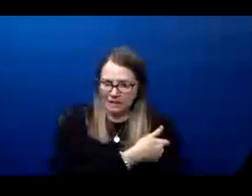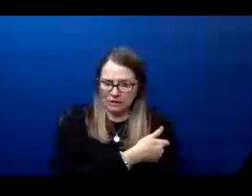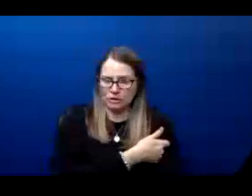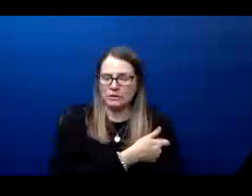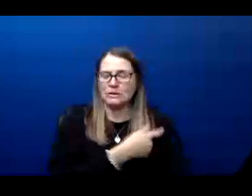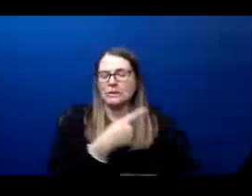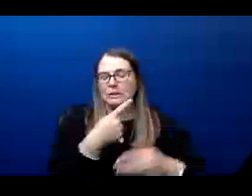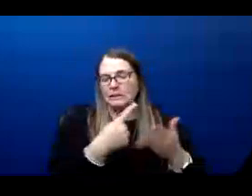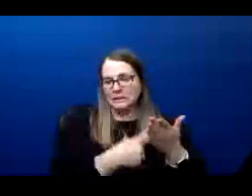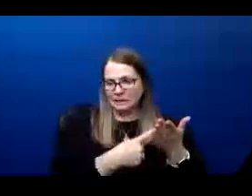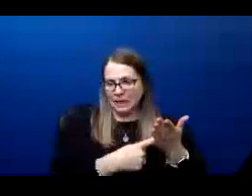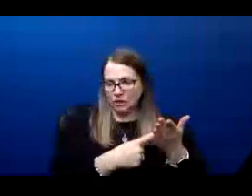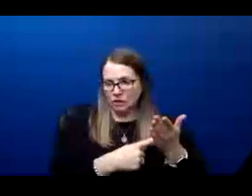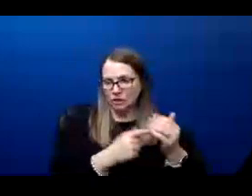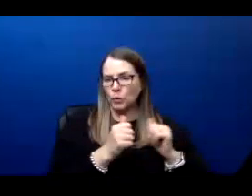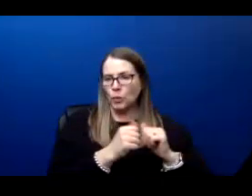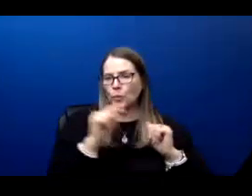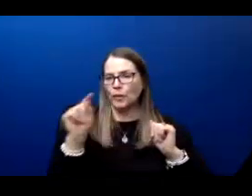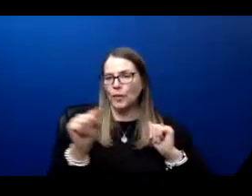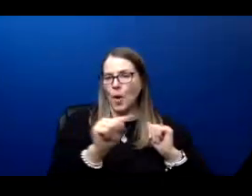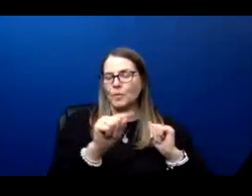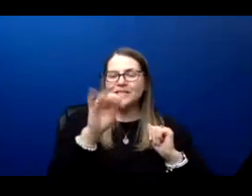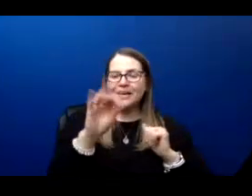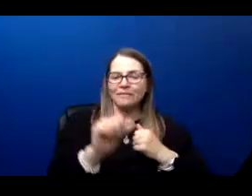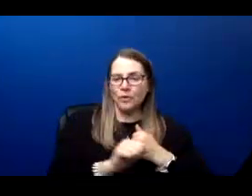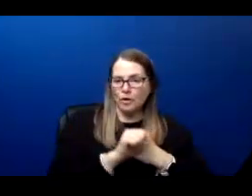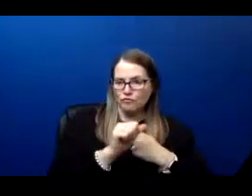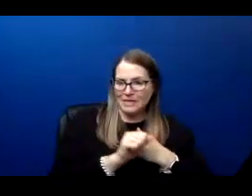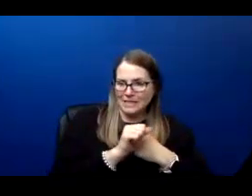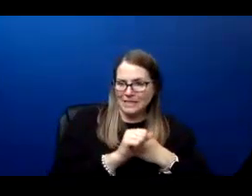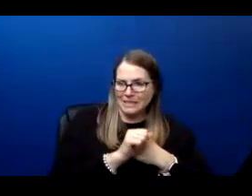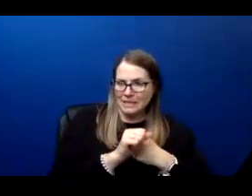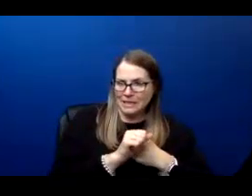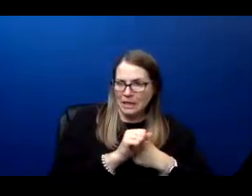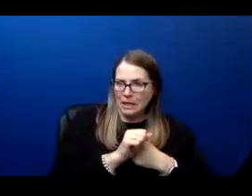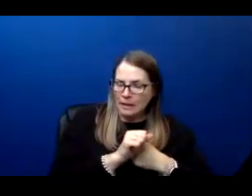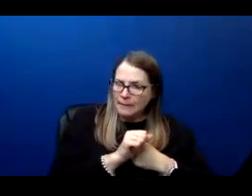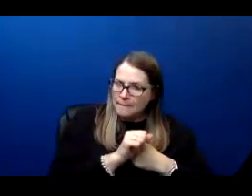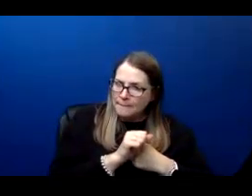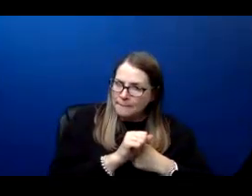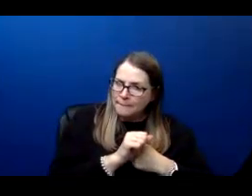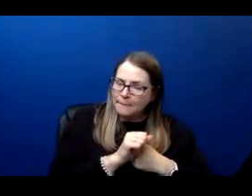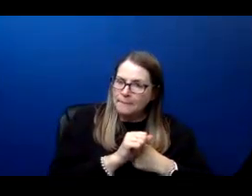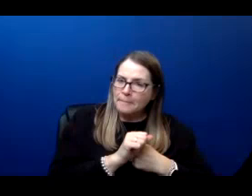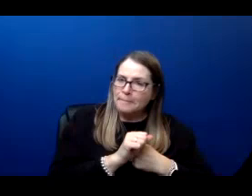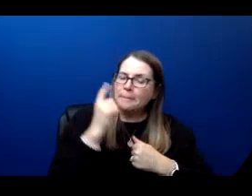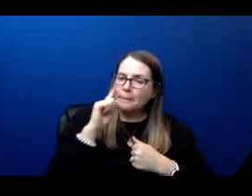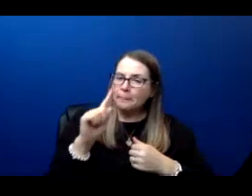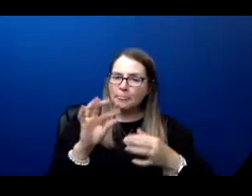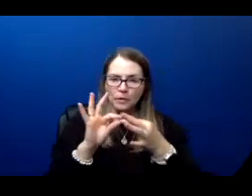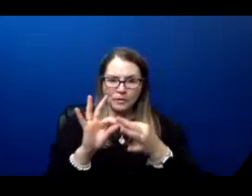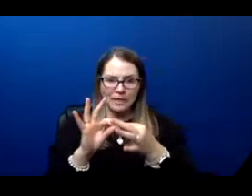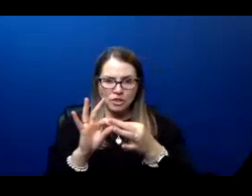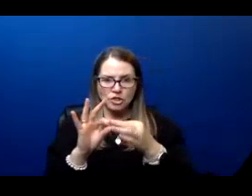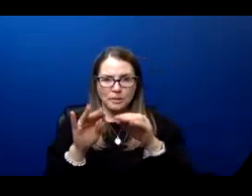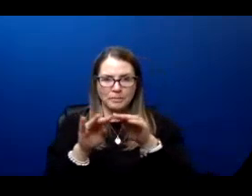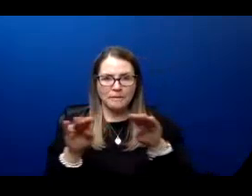ones, especially those at higher risk. One of the perfect examples I can think for the relationship level is